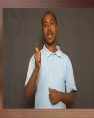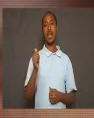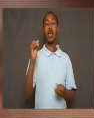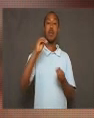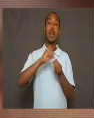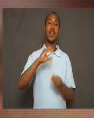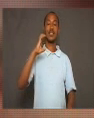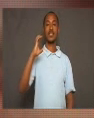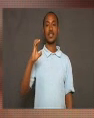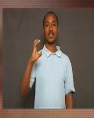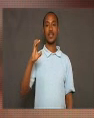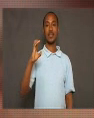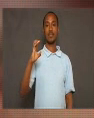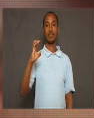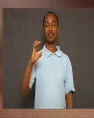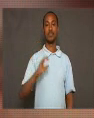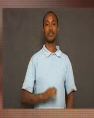BA plus C.